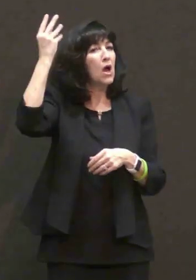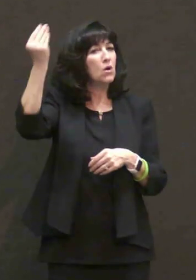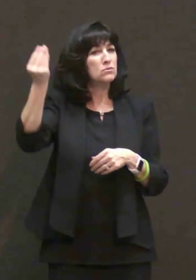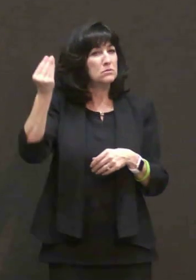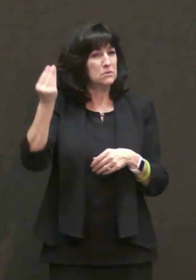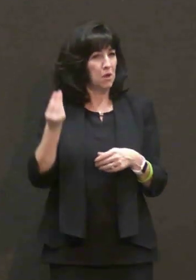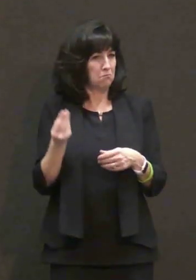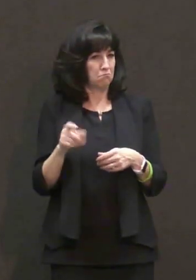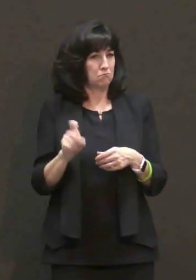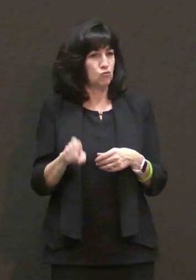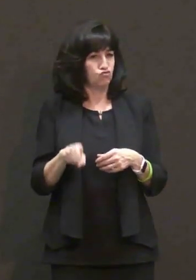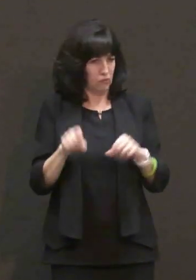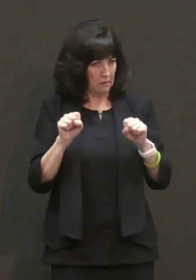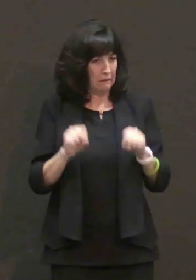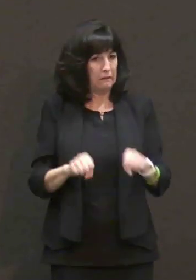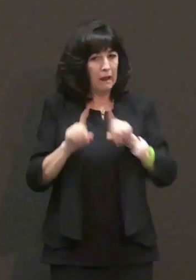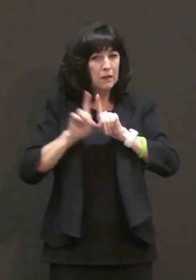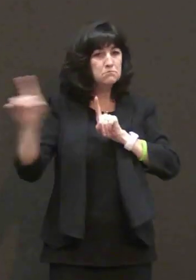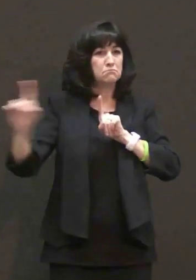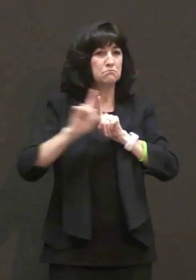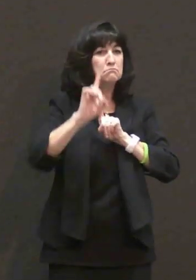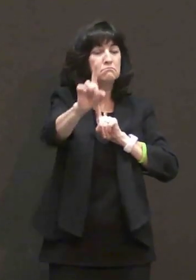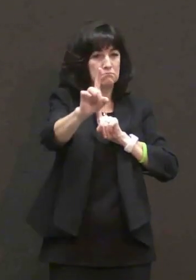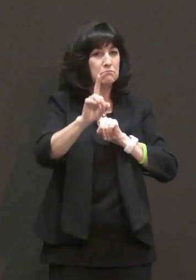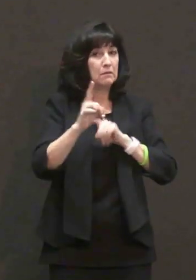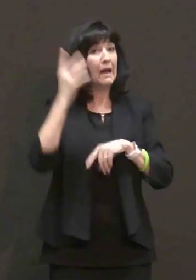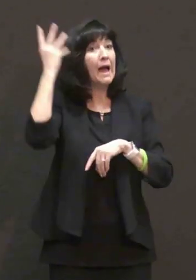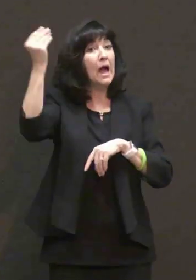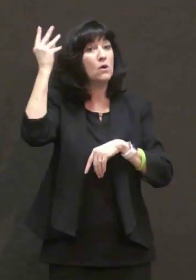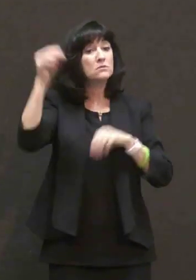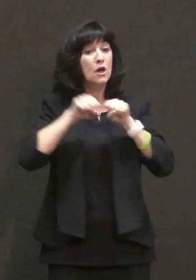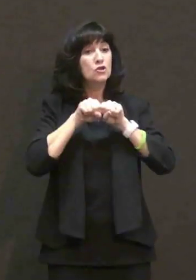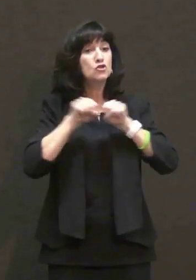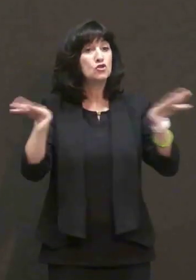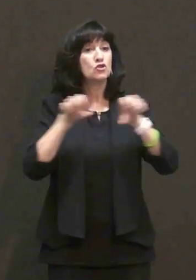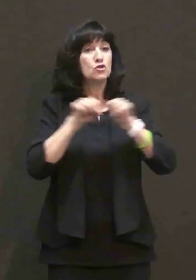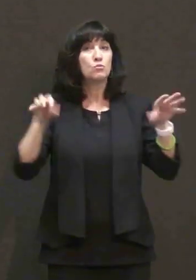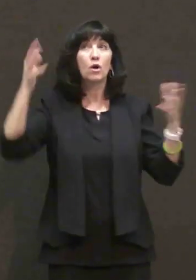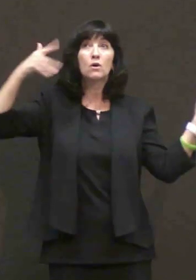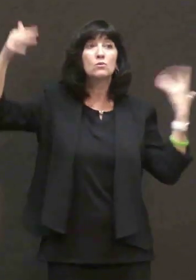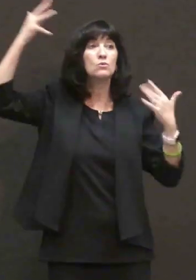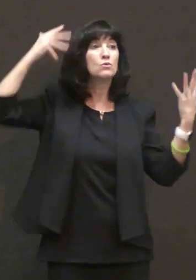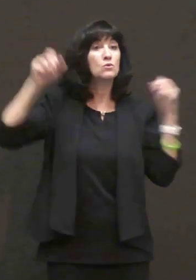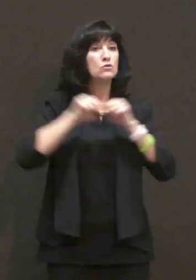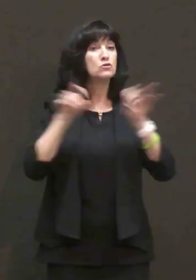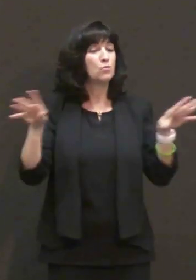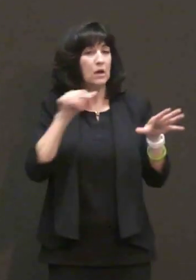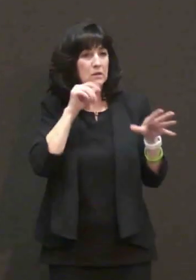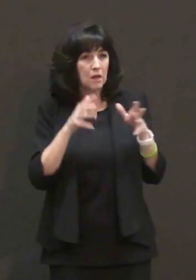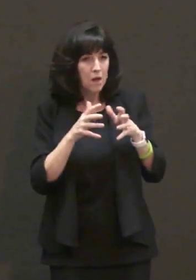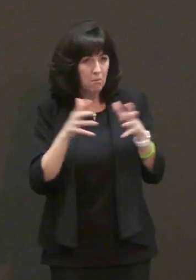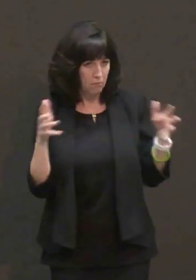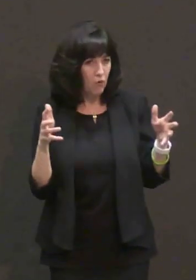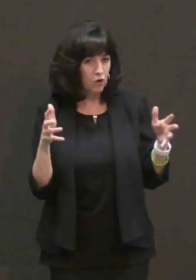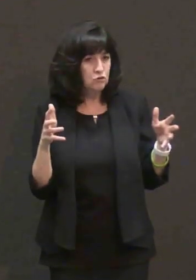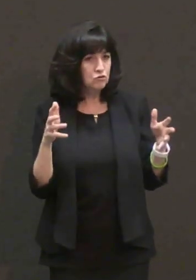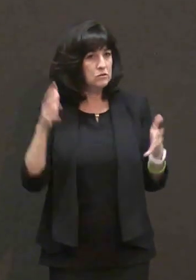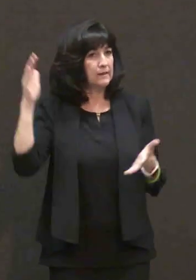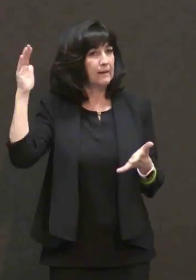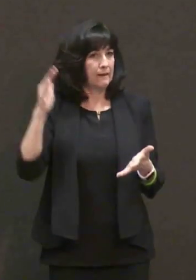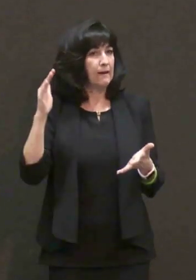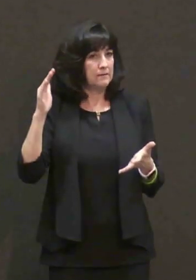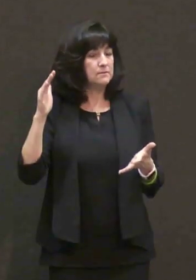as much spread, but indoor settings, if it's difficult to stay 6 feet away from an individual, like,